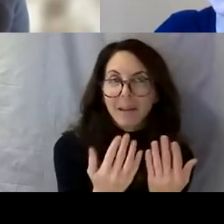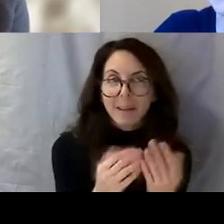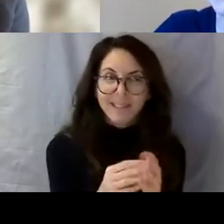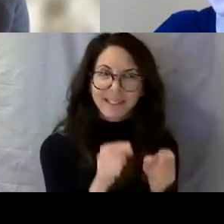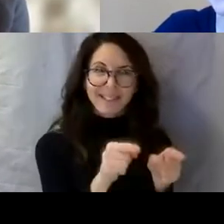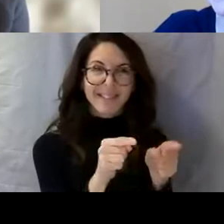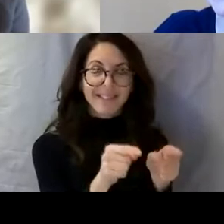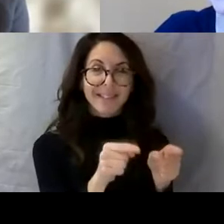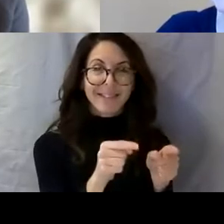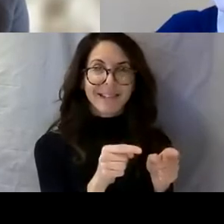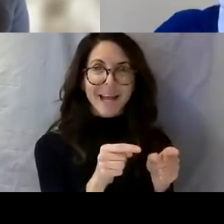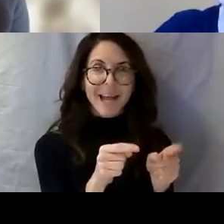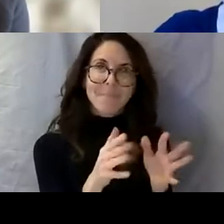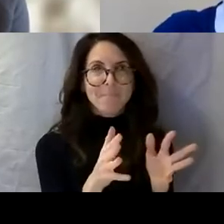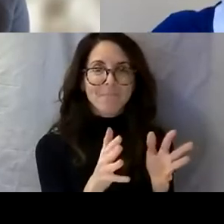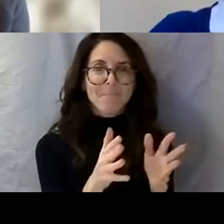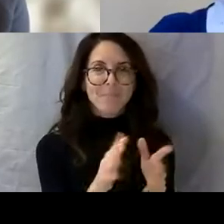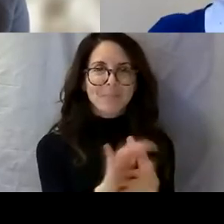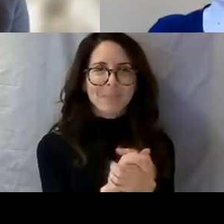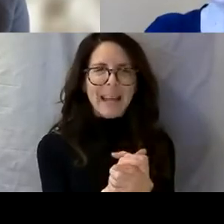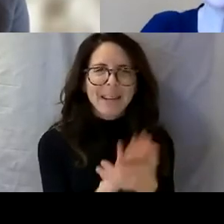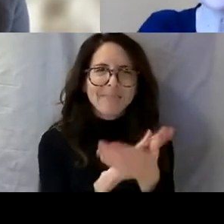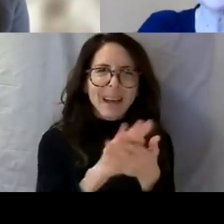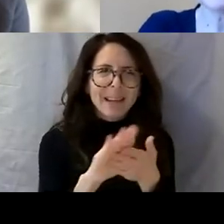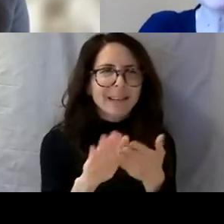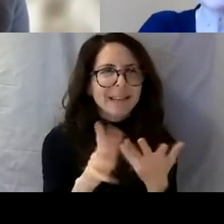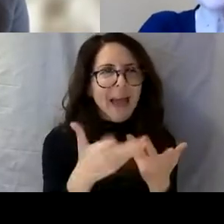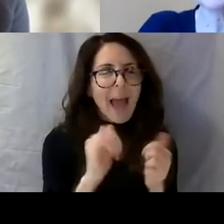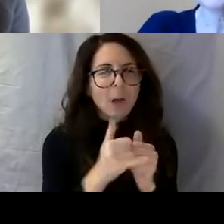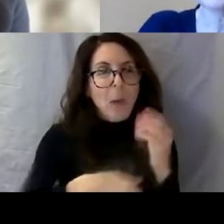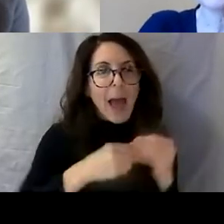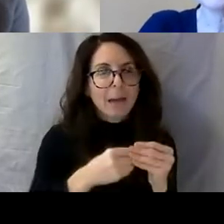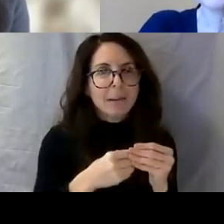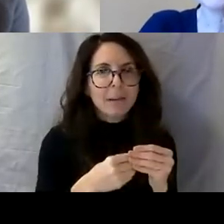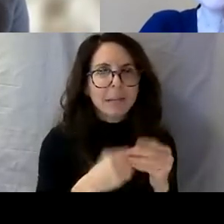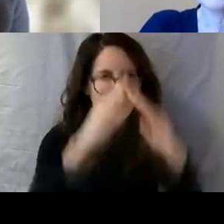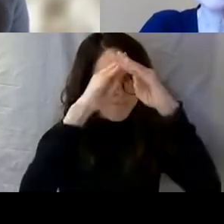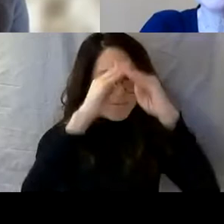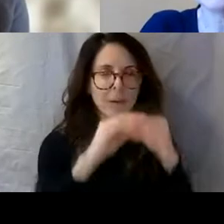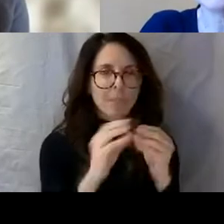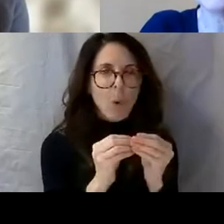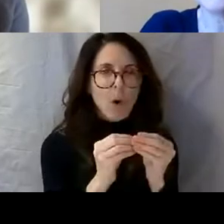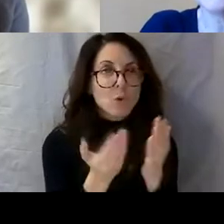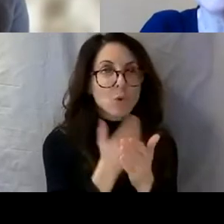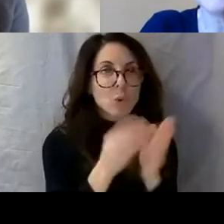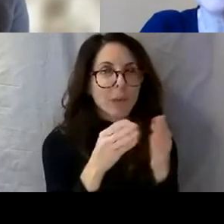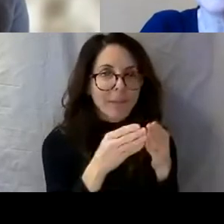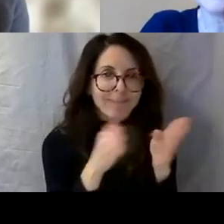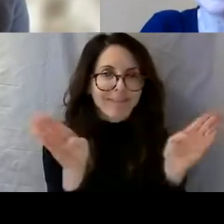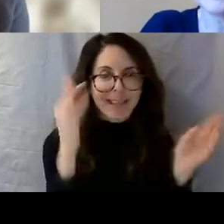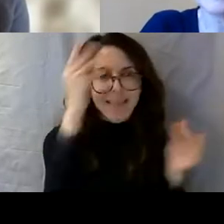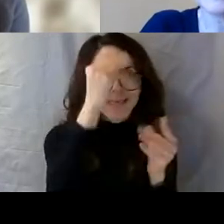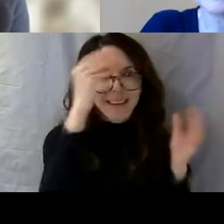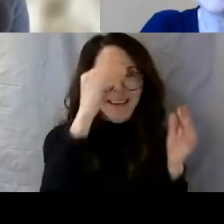are ways of sort of bringing new thinking to the table. Tedlock suggests this. It's his